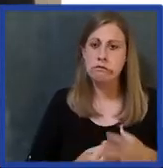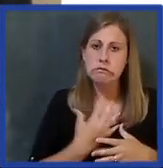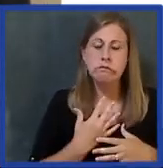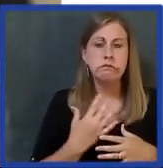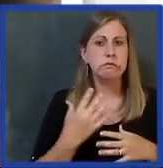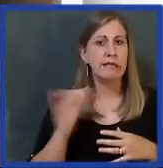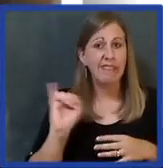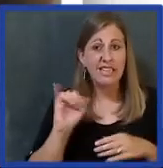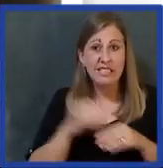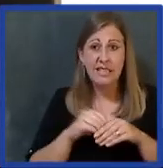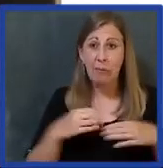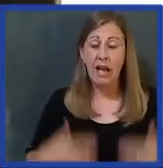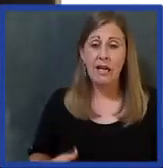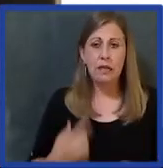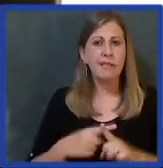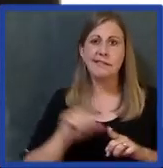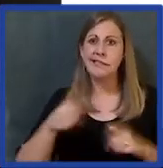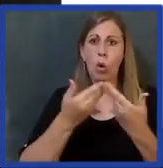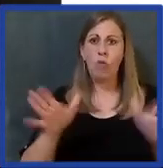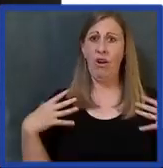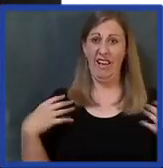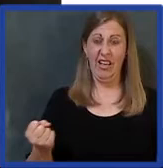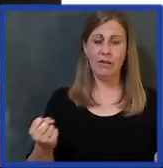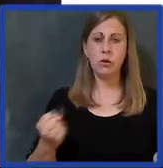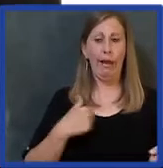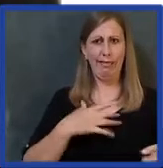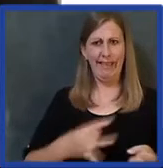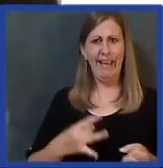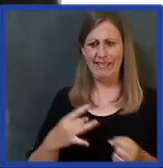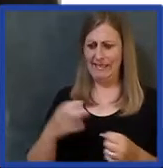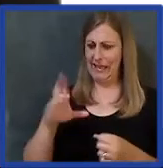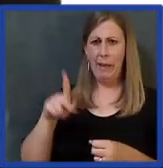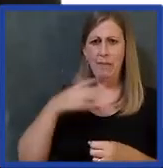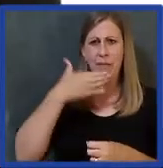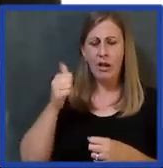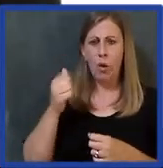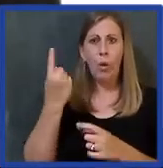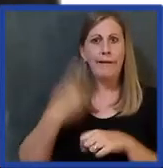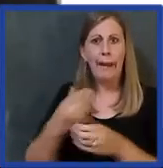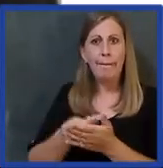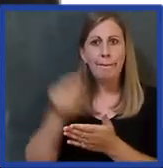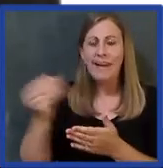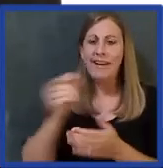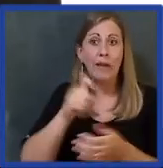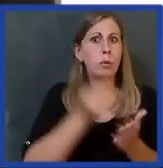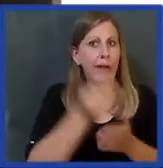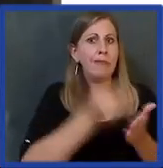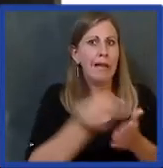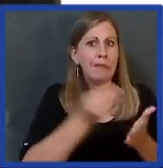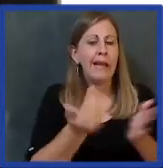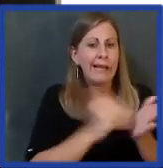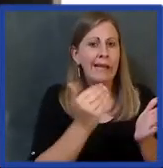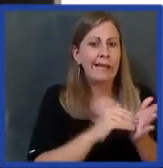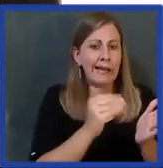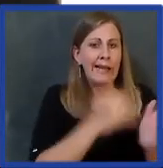health. And so I like the fact that it was kind of like a one-time deal. You buy it, you're not constantly having to buy tampons every month,